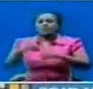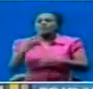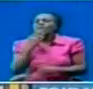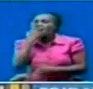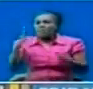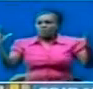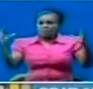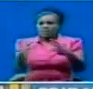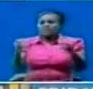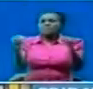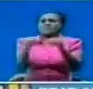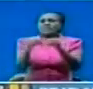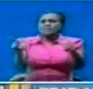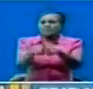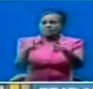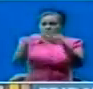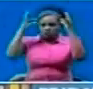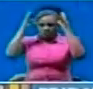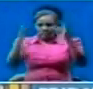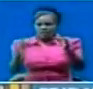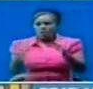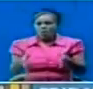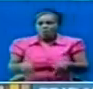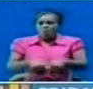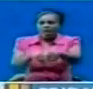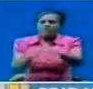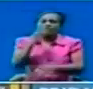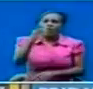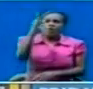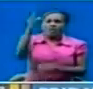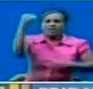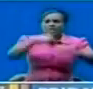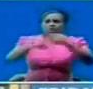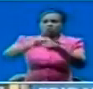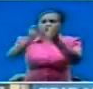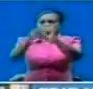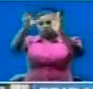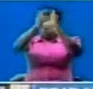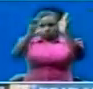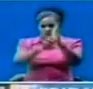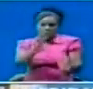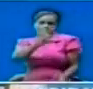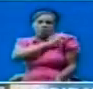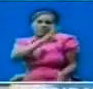will meet as a party to deliberate on the way forward on the referendum issue. Wilkister Nyabwa, KTN.